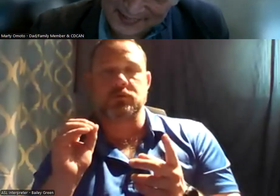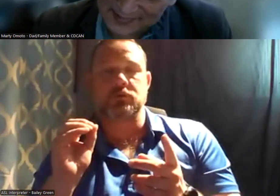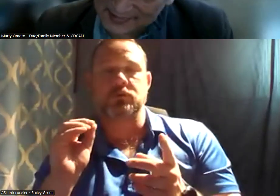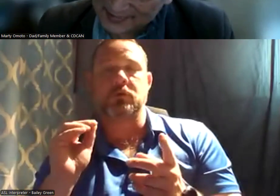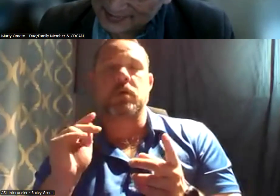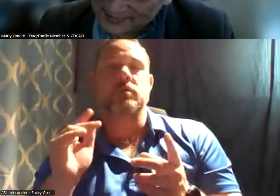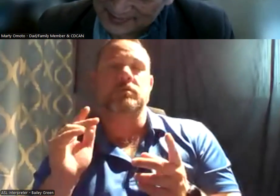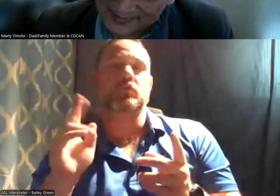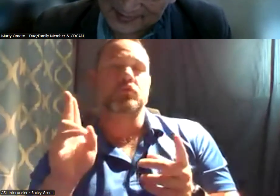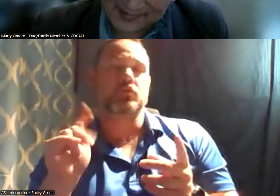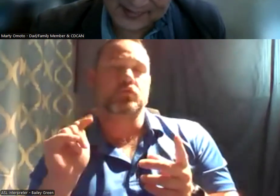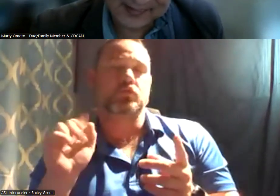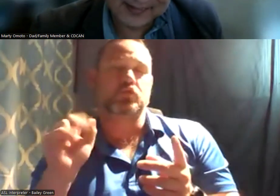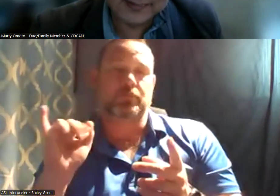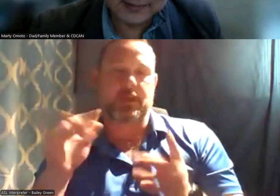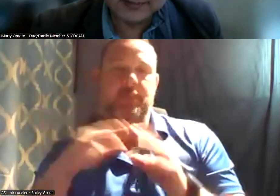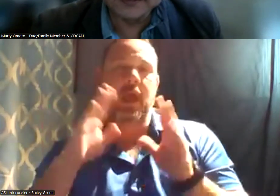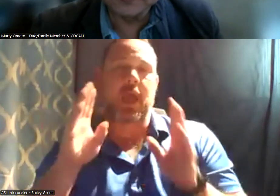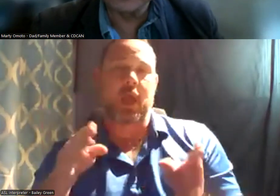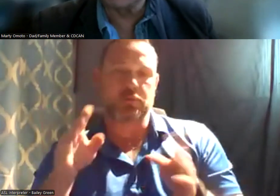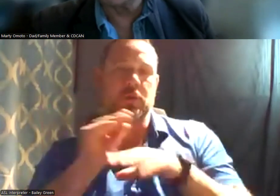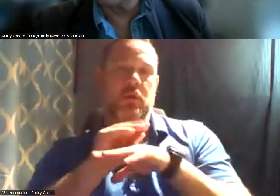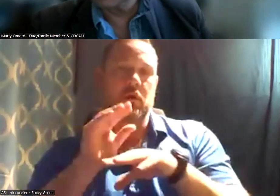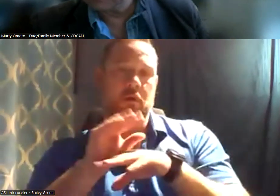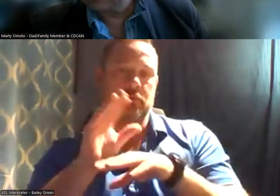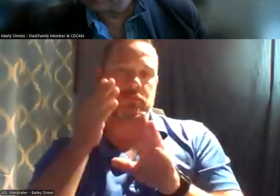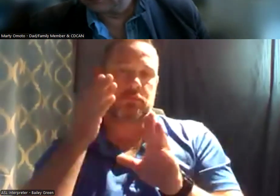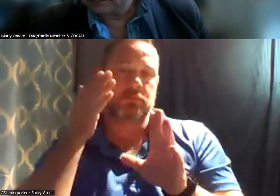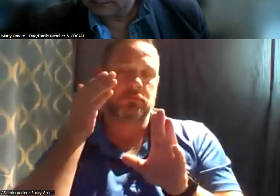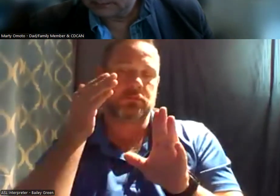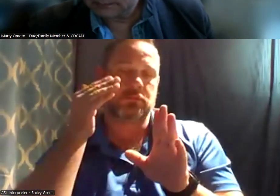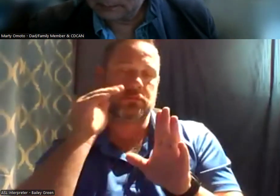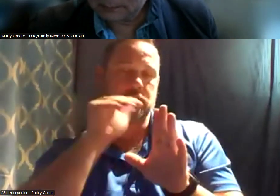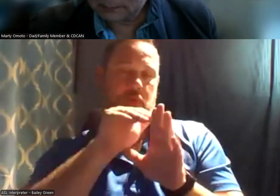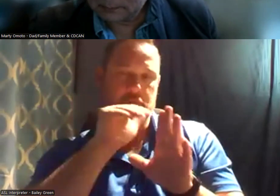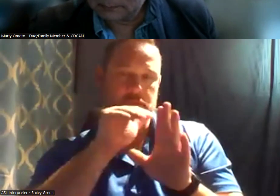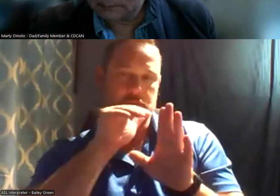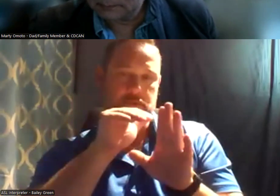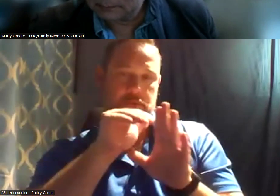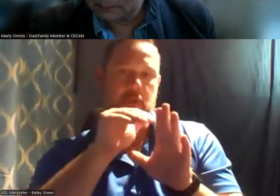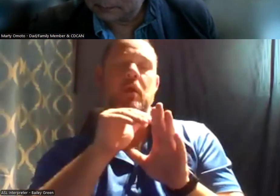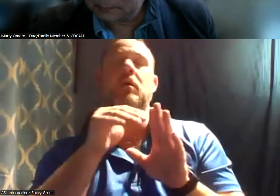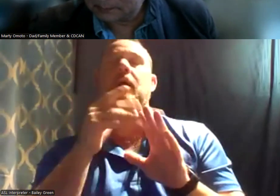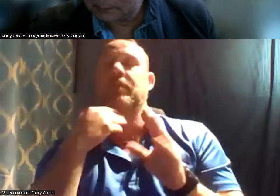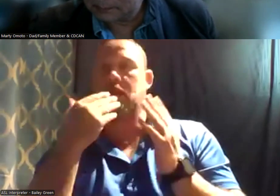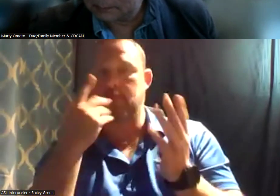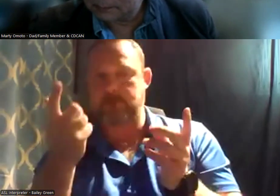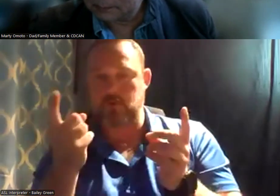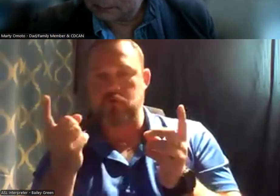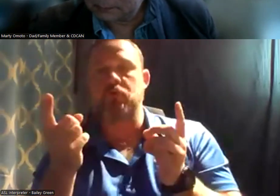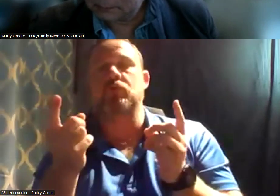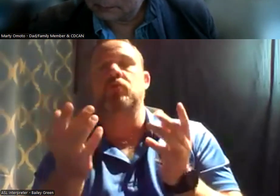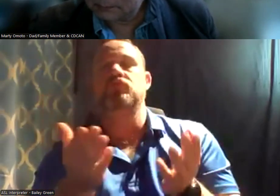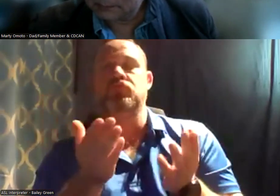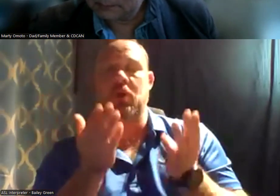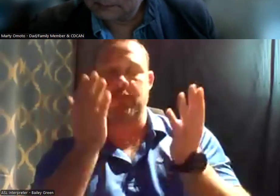a housing consultant for the CDA. And Marty and committee, thank you for your very thoughtful recommendations.